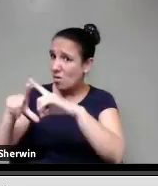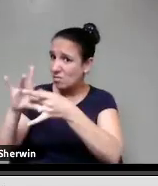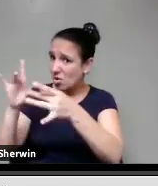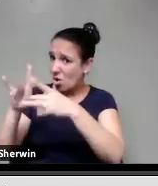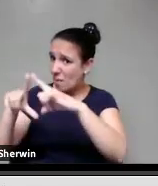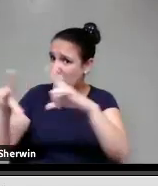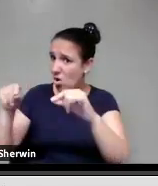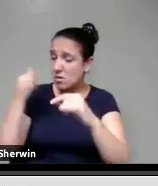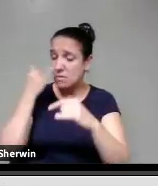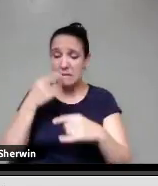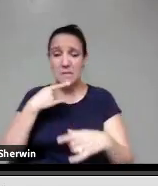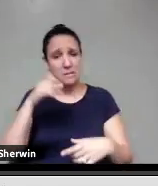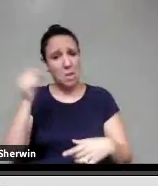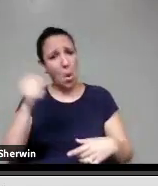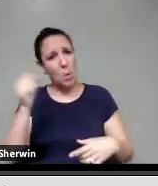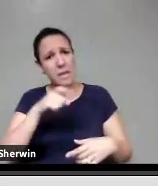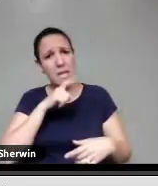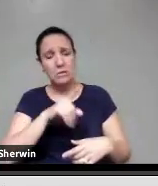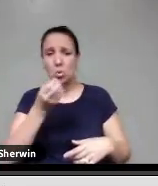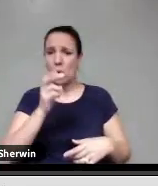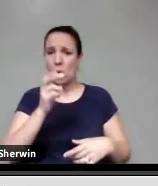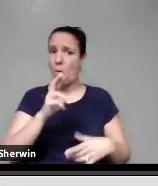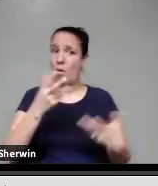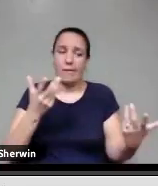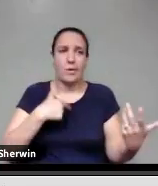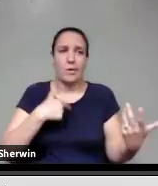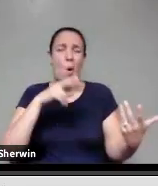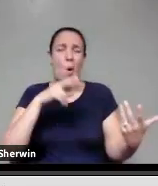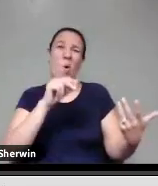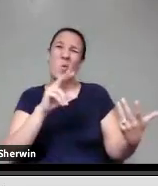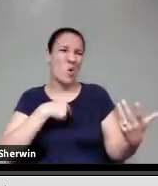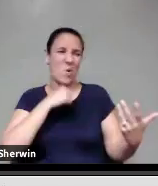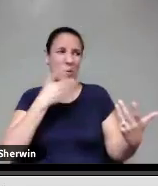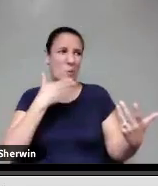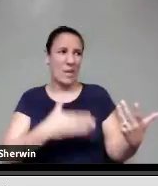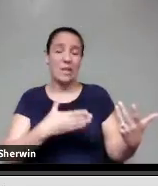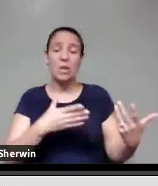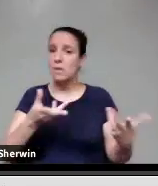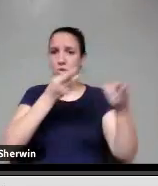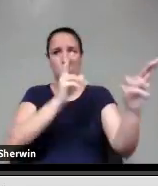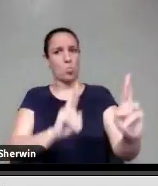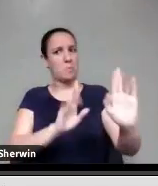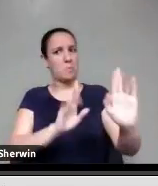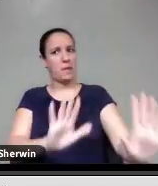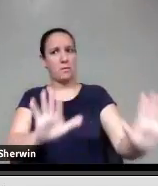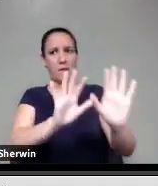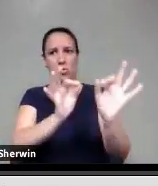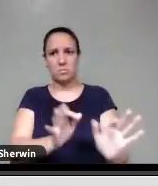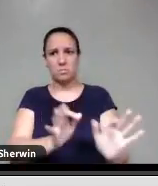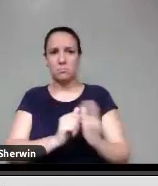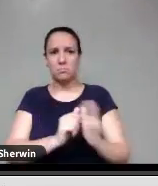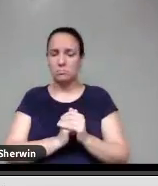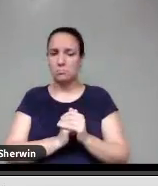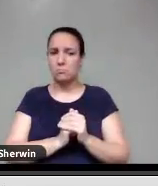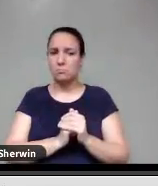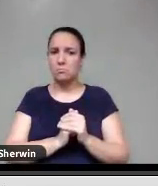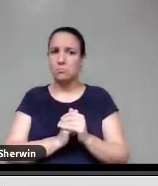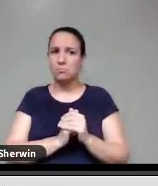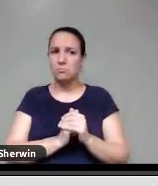them. So comment cards can be very helpful. Focus groups can be extremely helpful. What is it you're